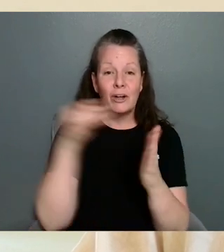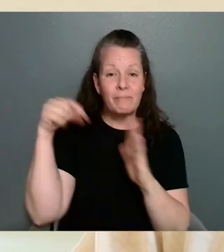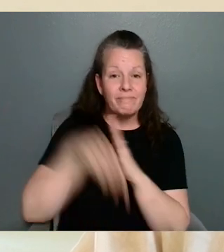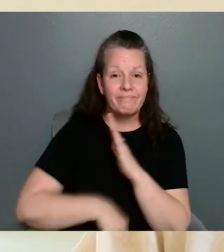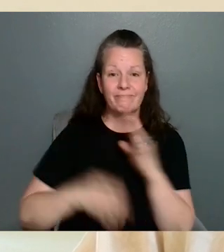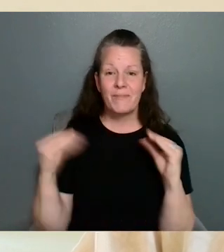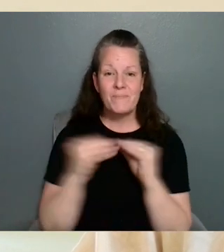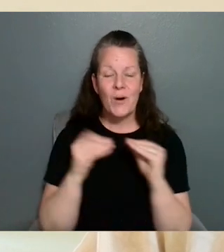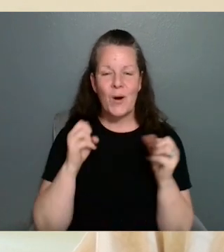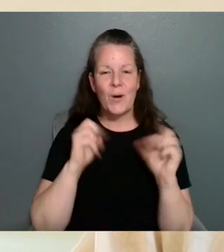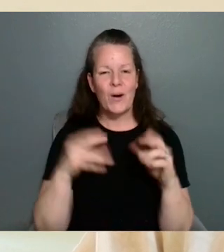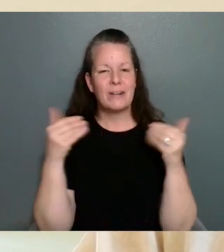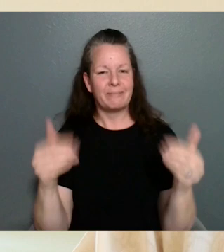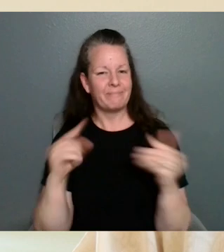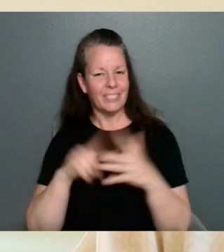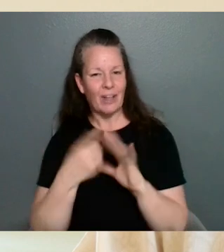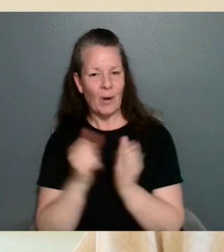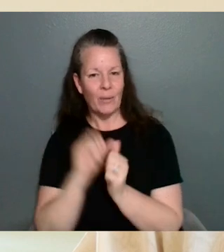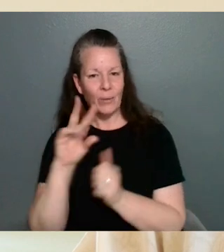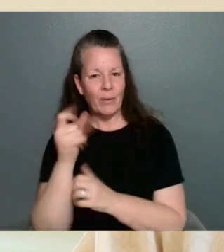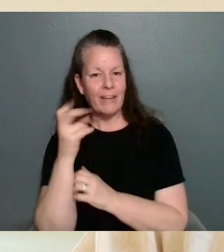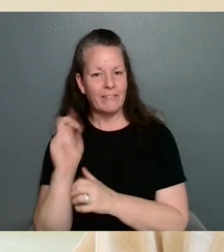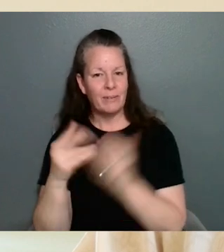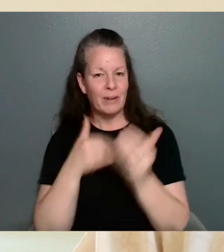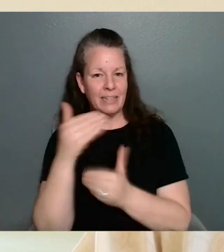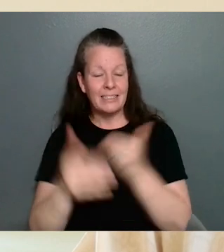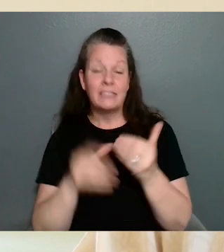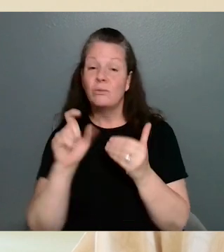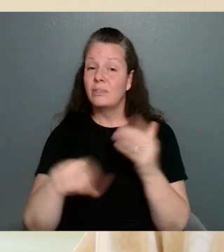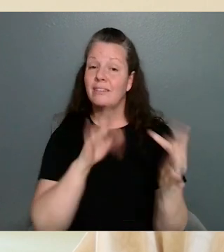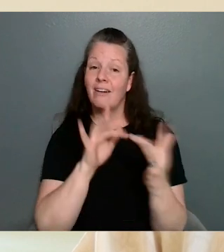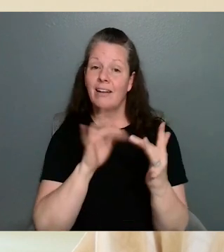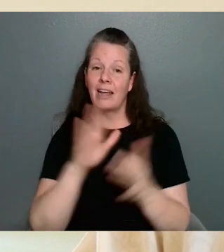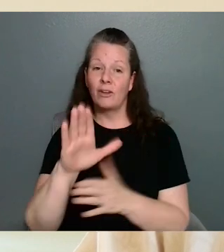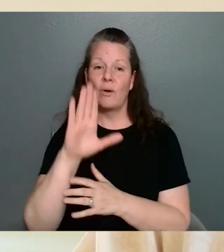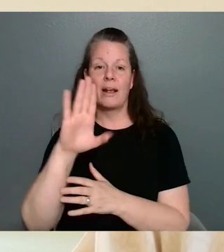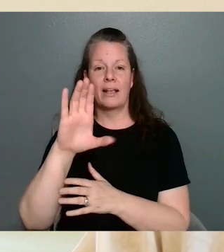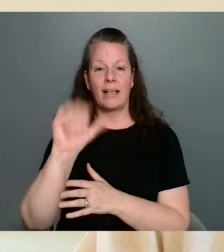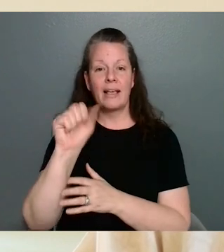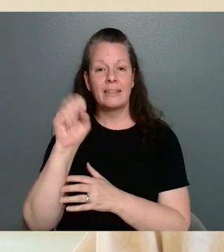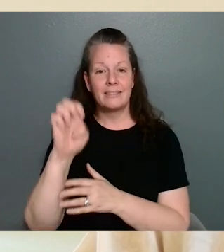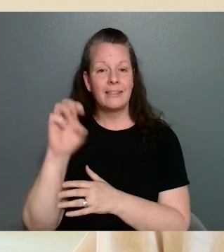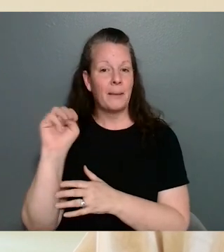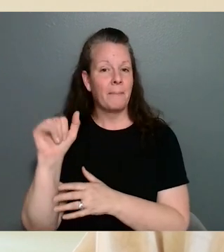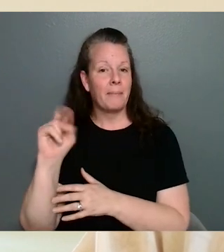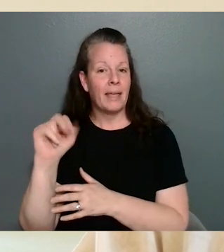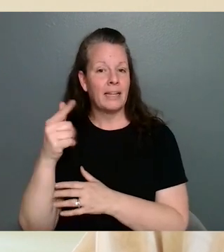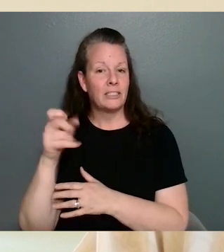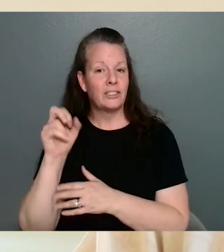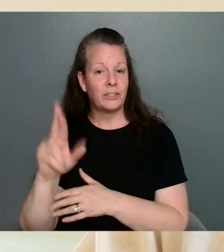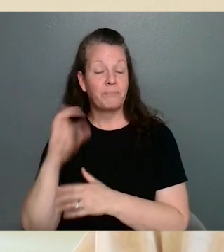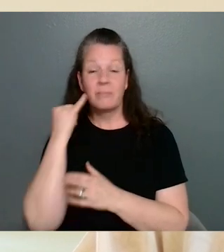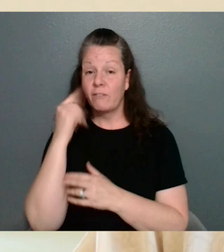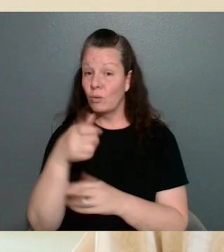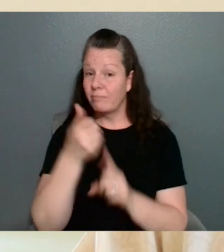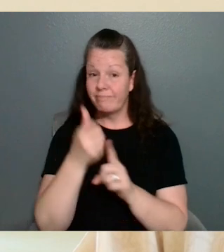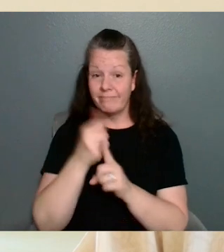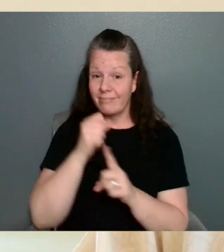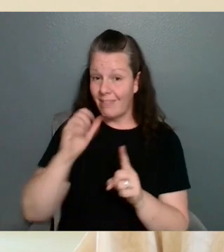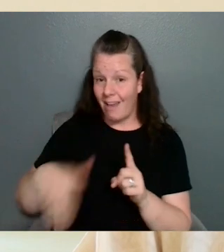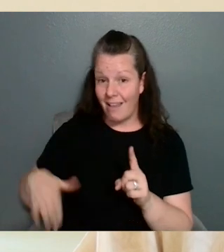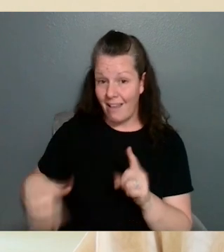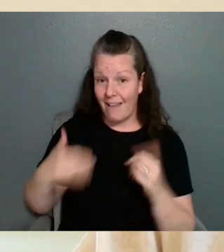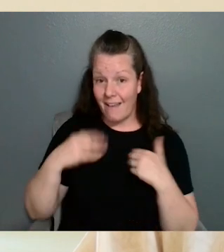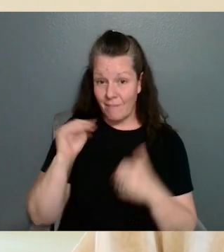know more or get started with the waiver process, you will need to contact your case manager. If you are not yet a